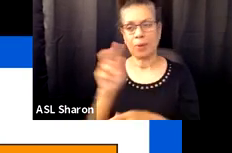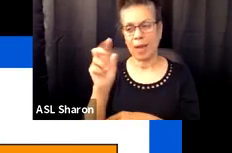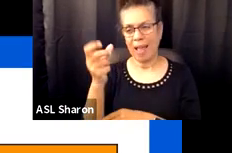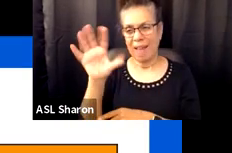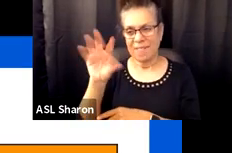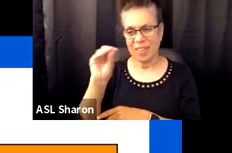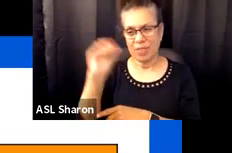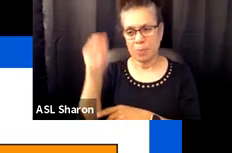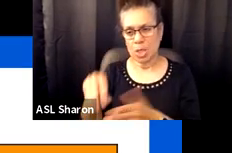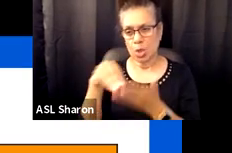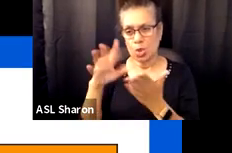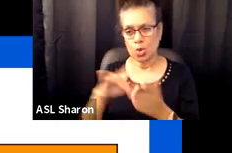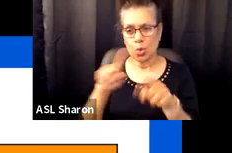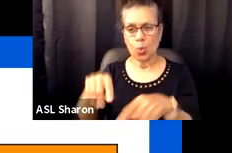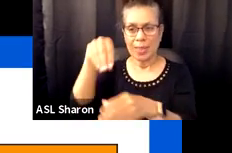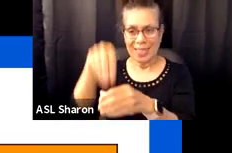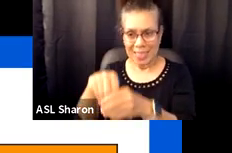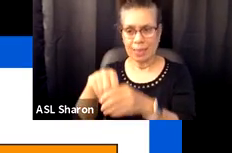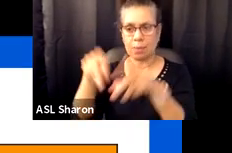attending school in person